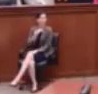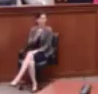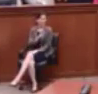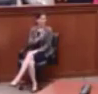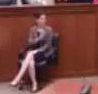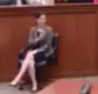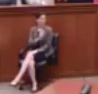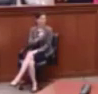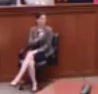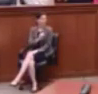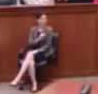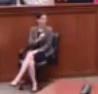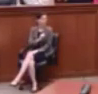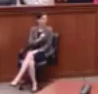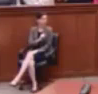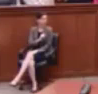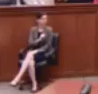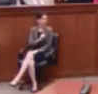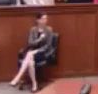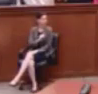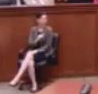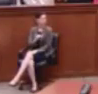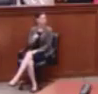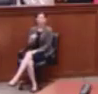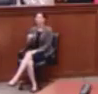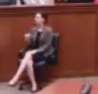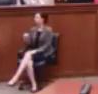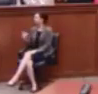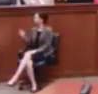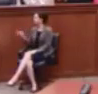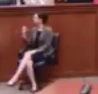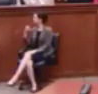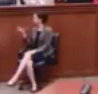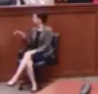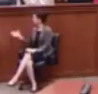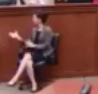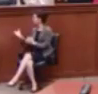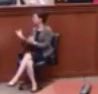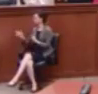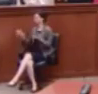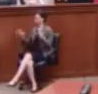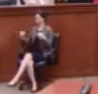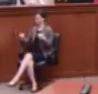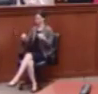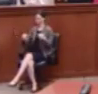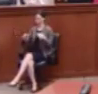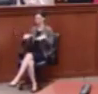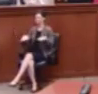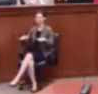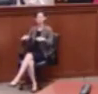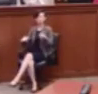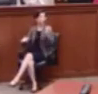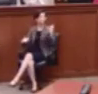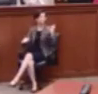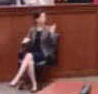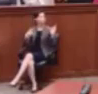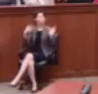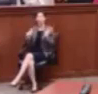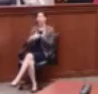ahead, yeah. Madam Chairman, I'd like the Chamber to recognize the entrance of John White's real two